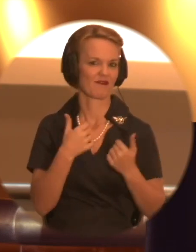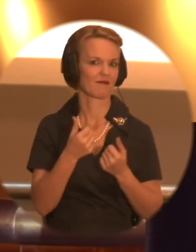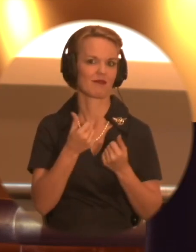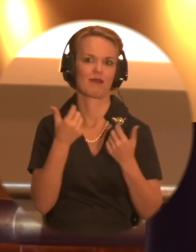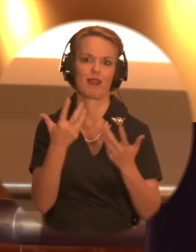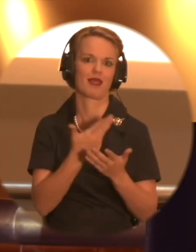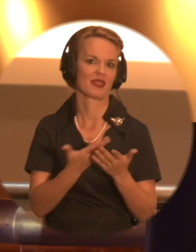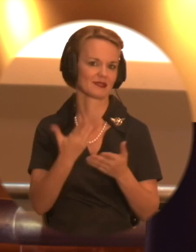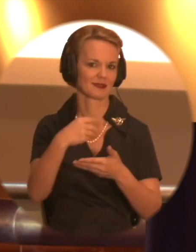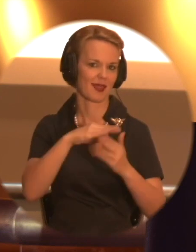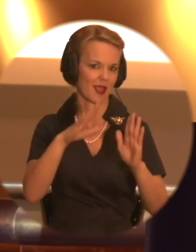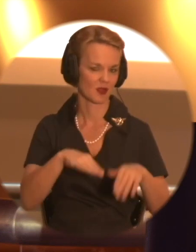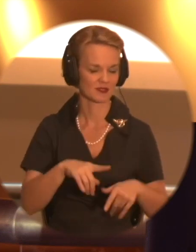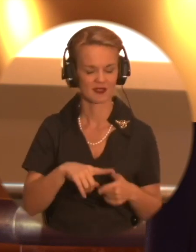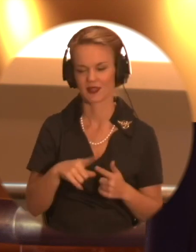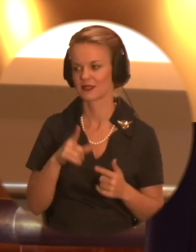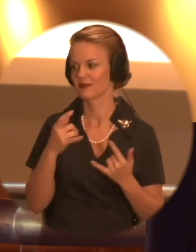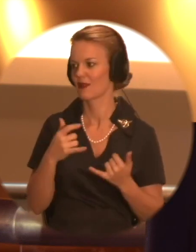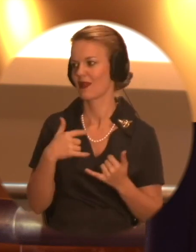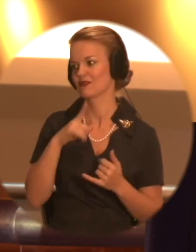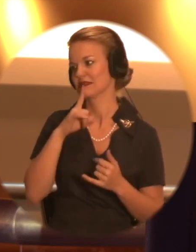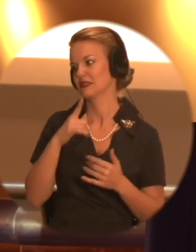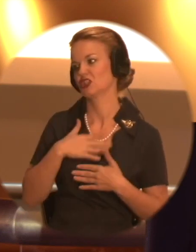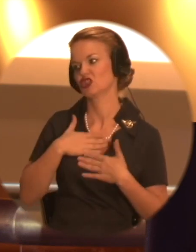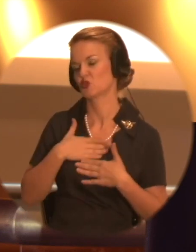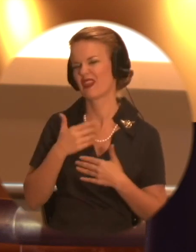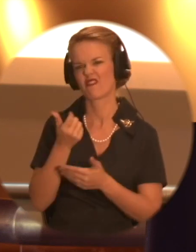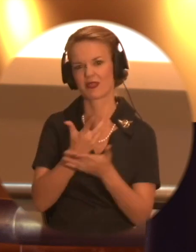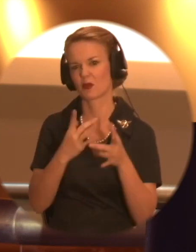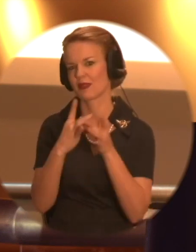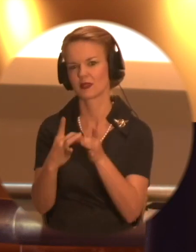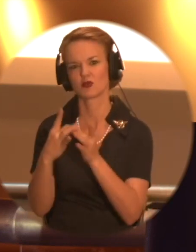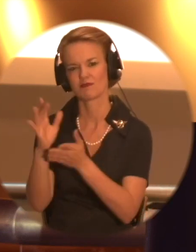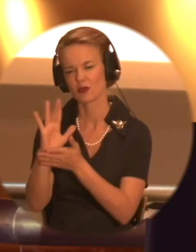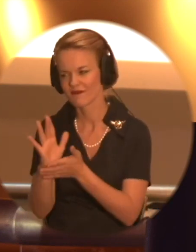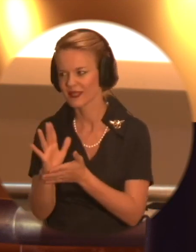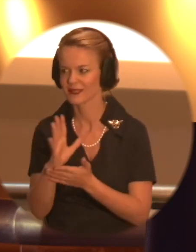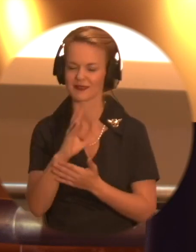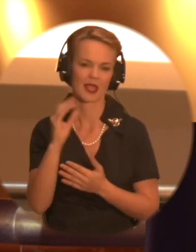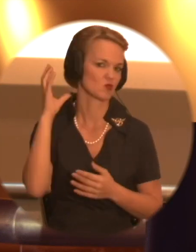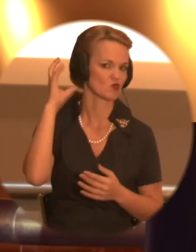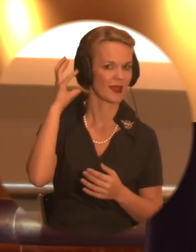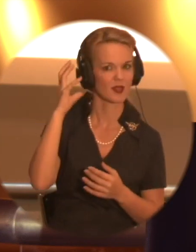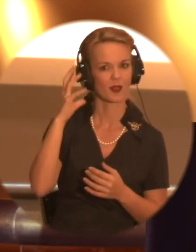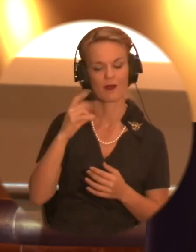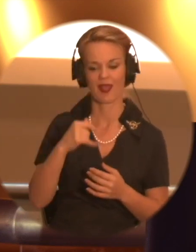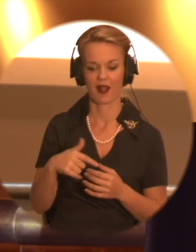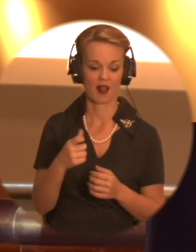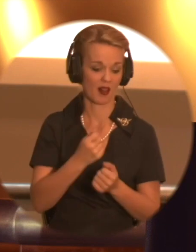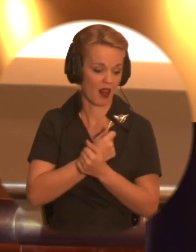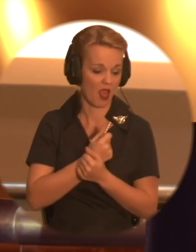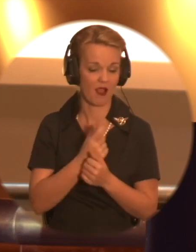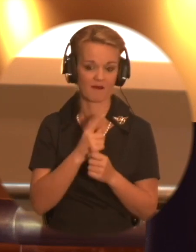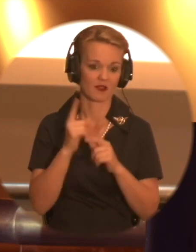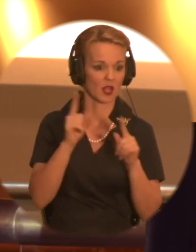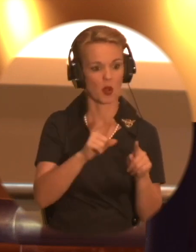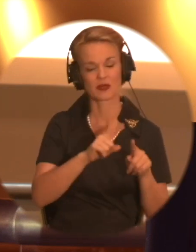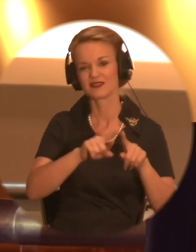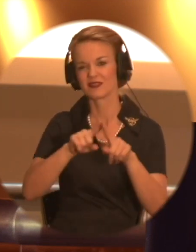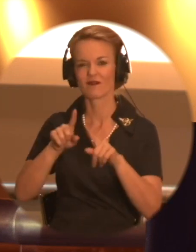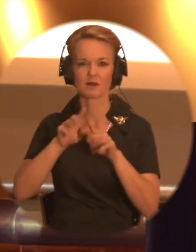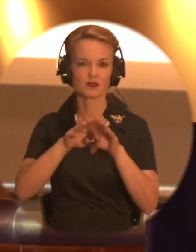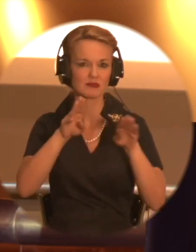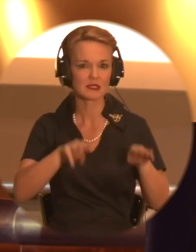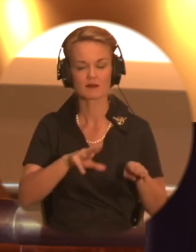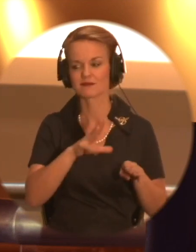things movies, all things radio. Yeah. I actually love getting to travel and go to museums and find out